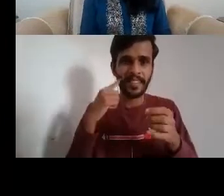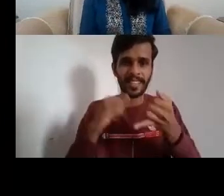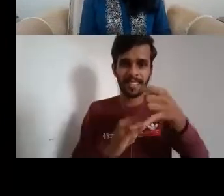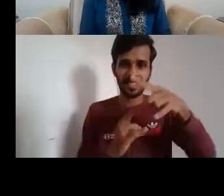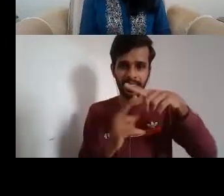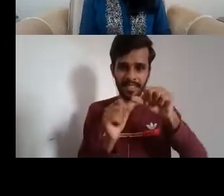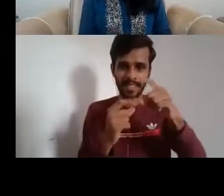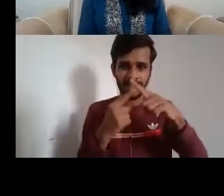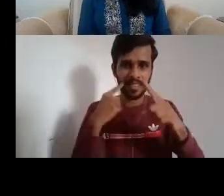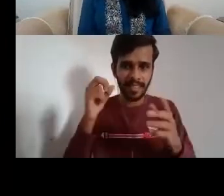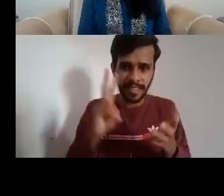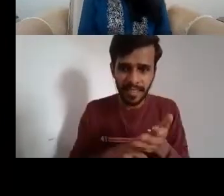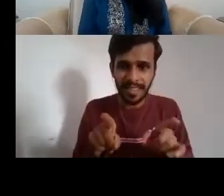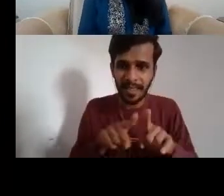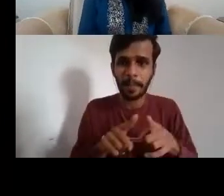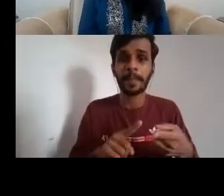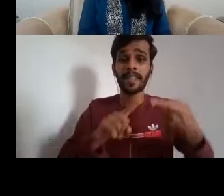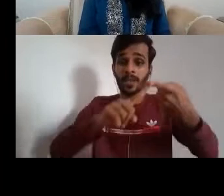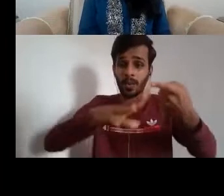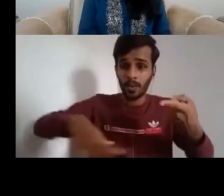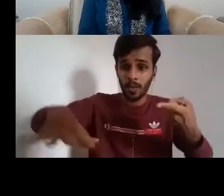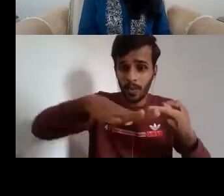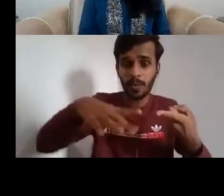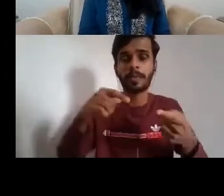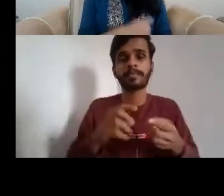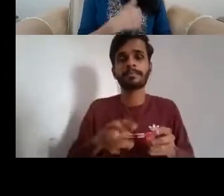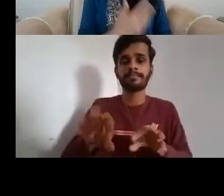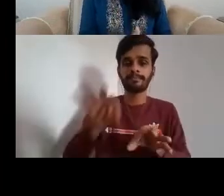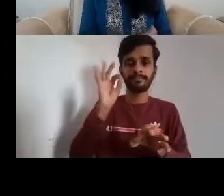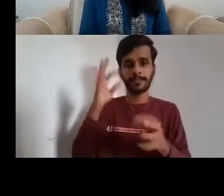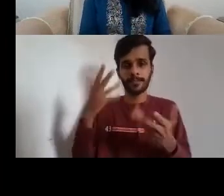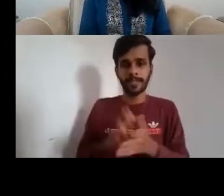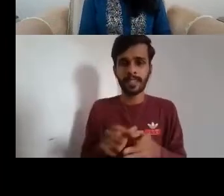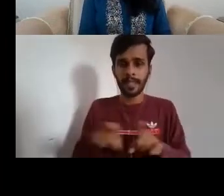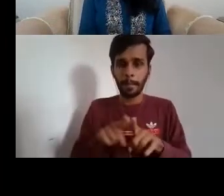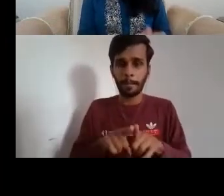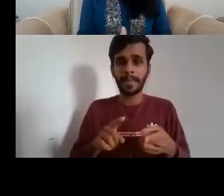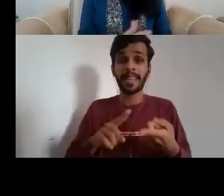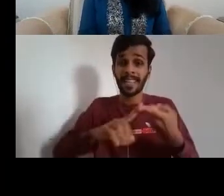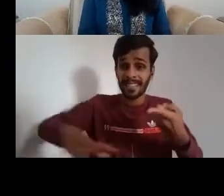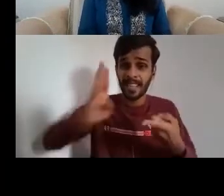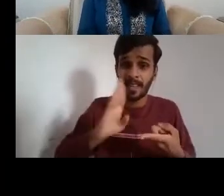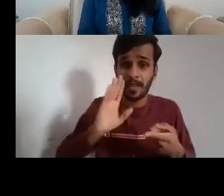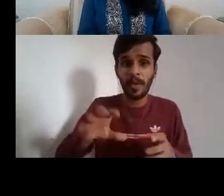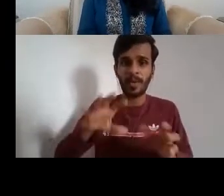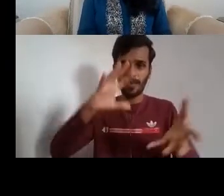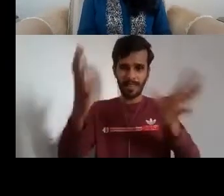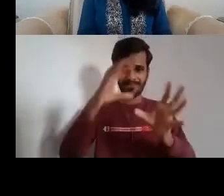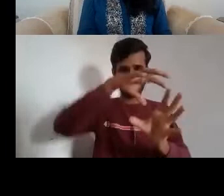colonists. Of course, Indians also have taken their music to other parts of the world via migration.